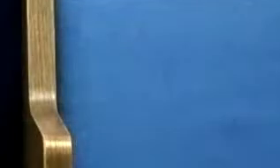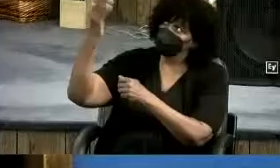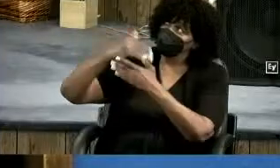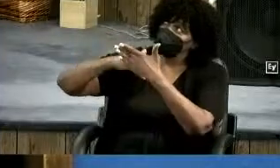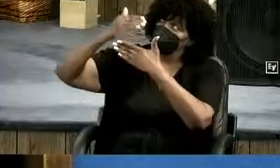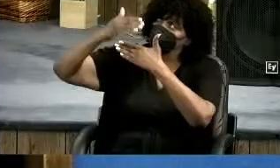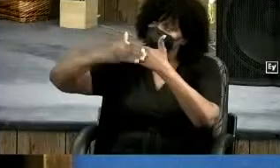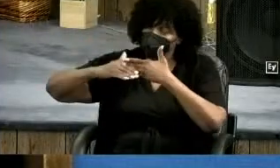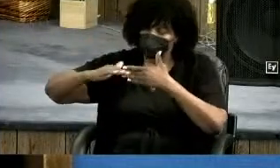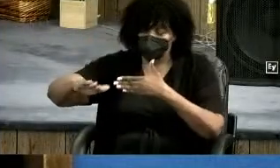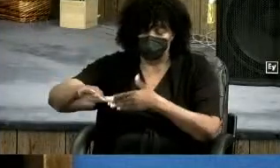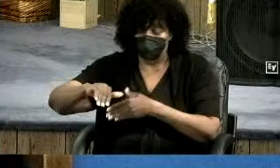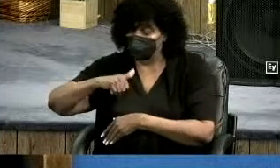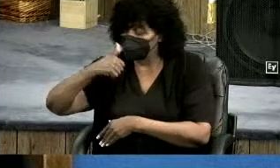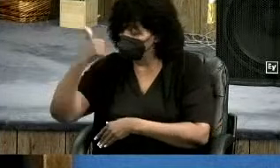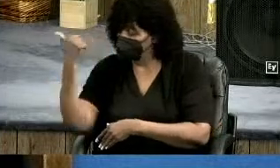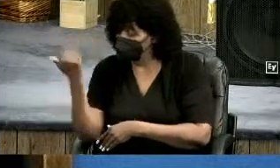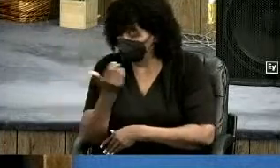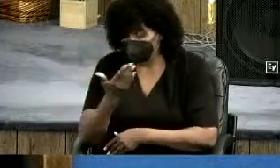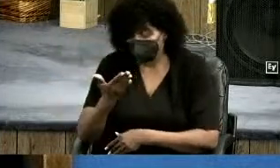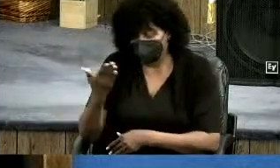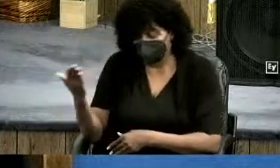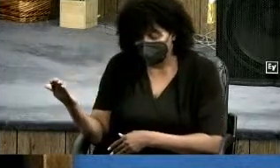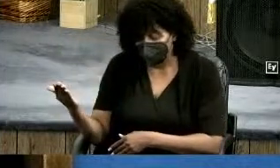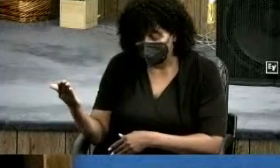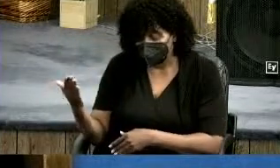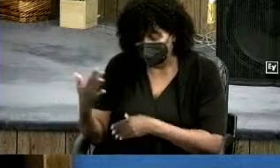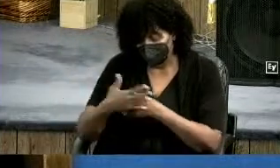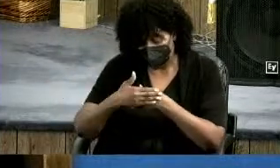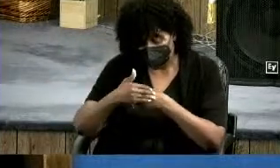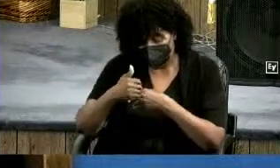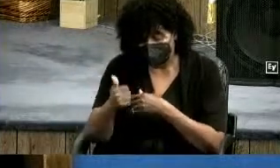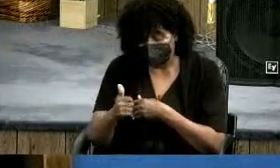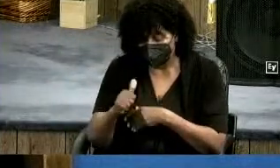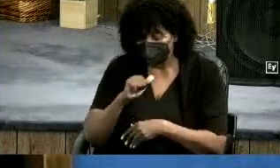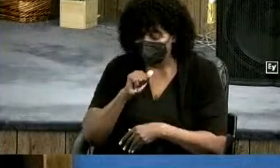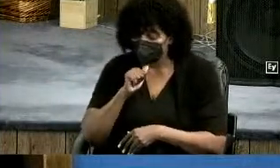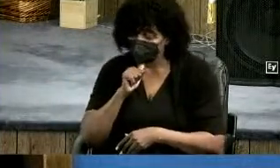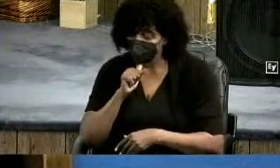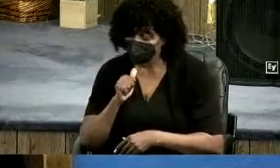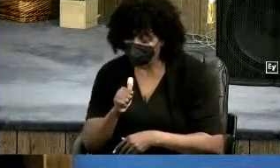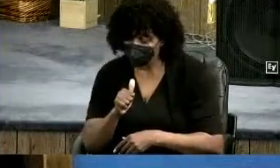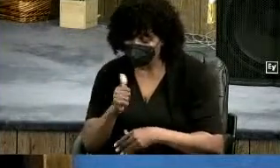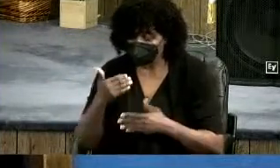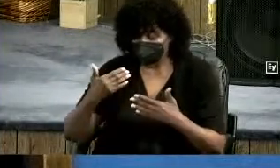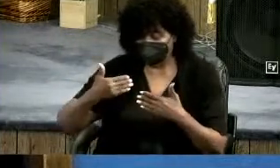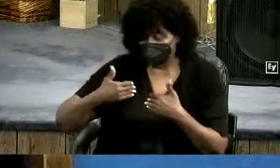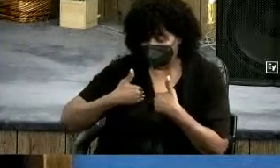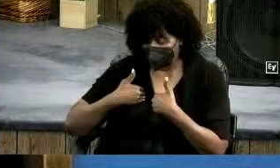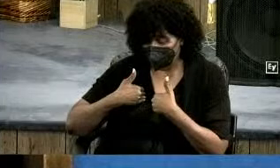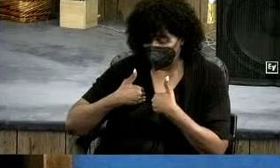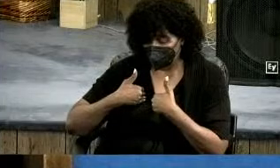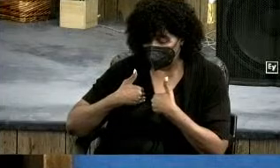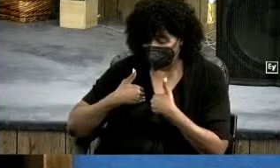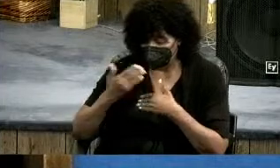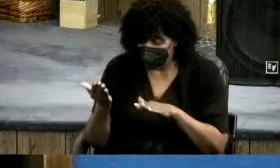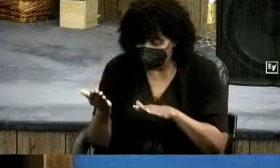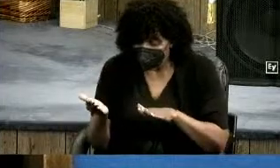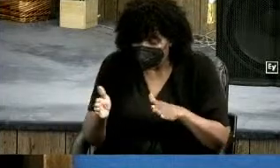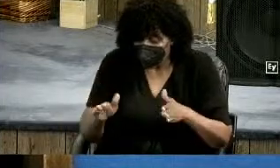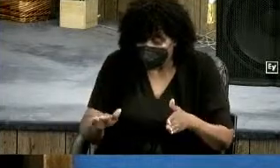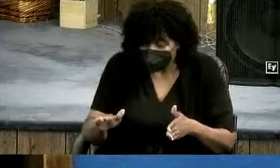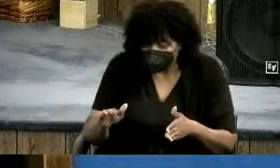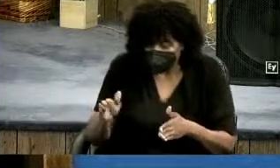everything else." A preacher whose call doesn't hook and crook and make backroom deals. A preacher whose